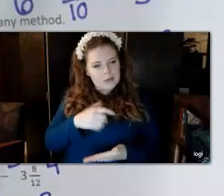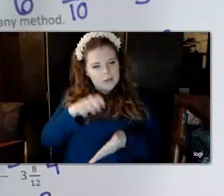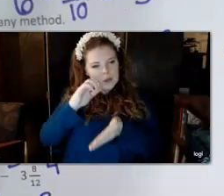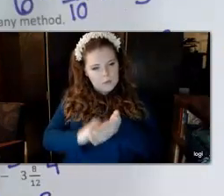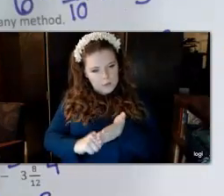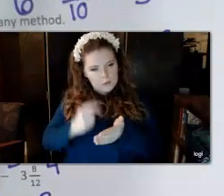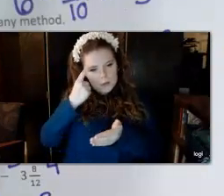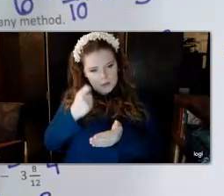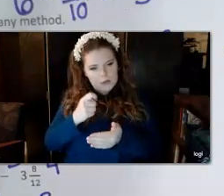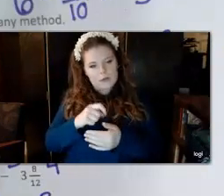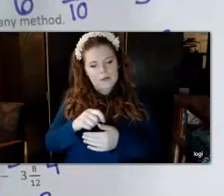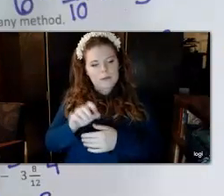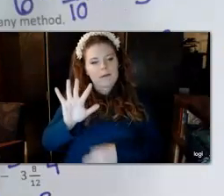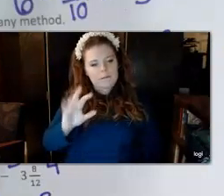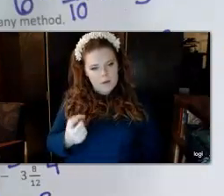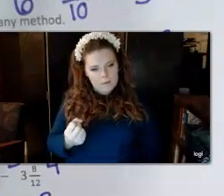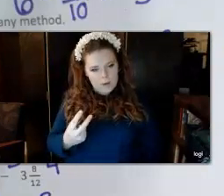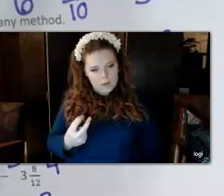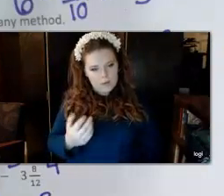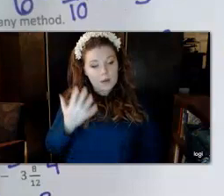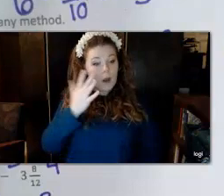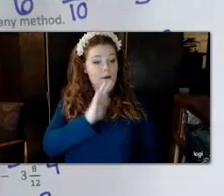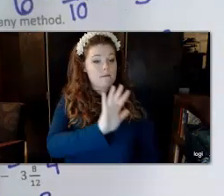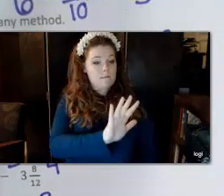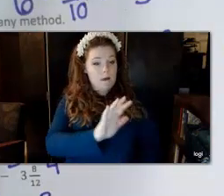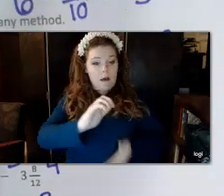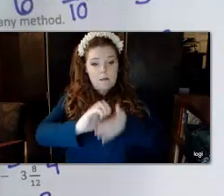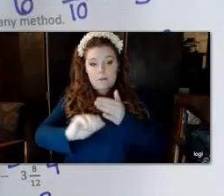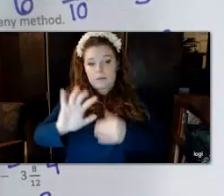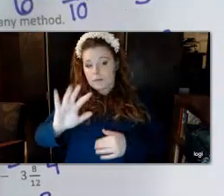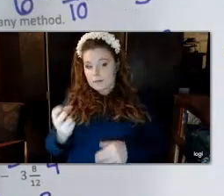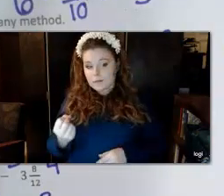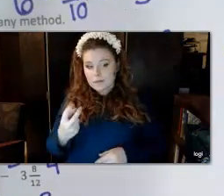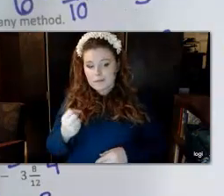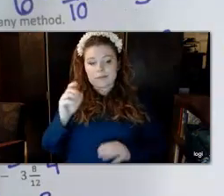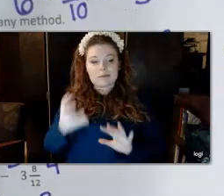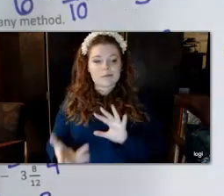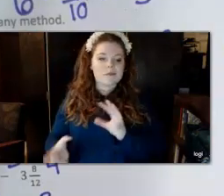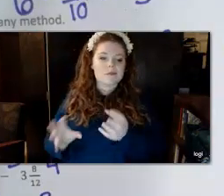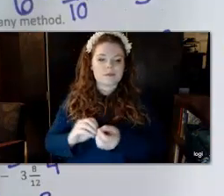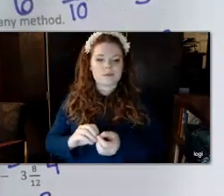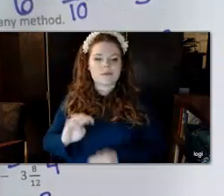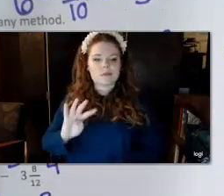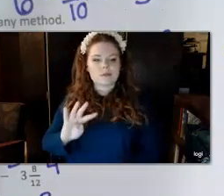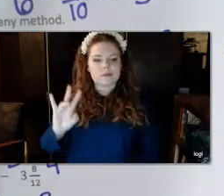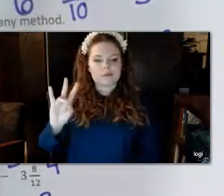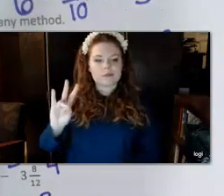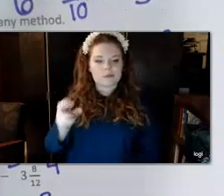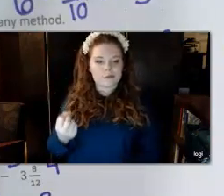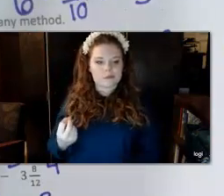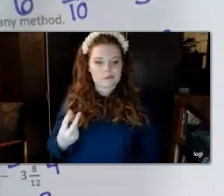It brought me down to the next step of 5 minus 5/12, which gives me my total of 4